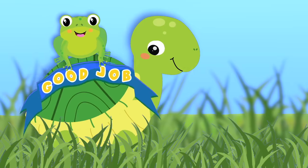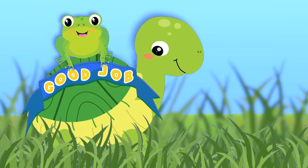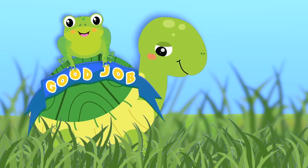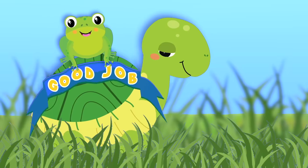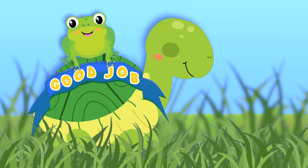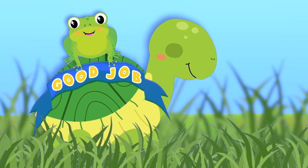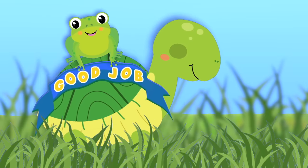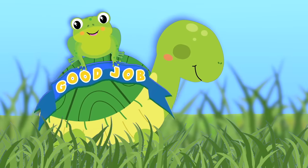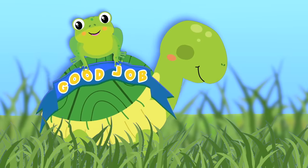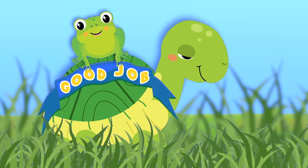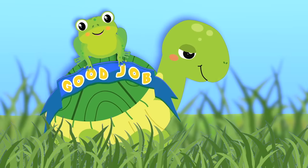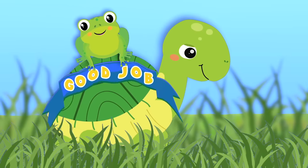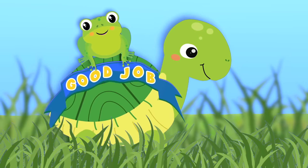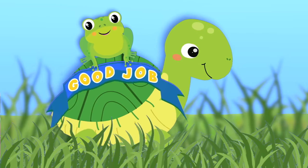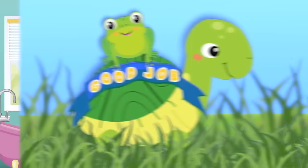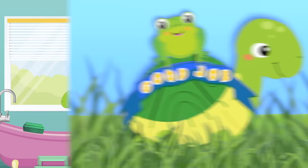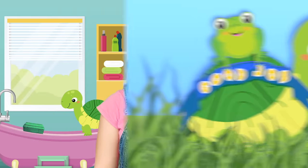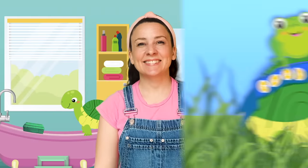Good job.